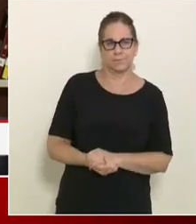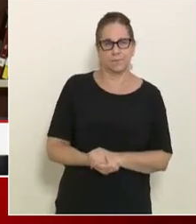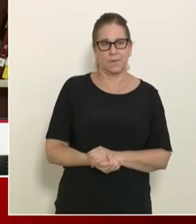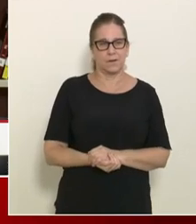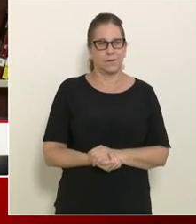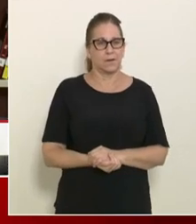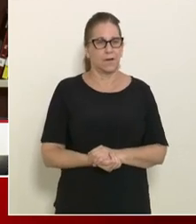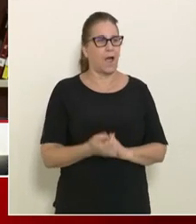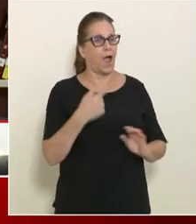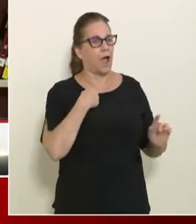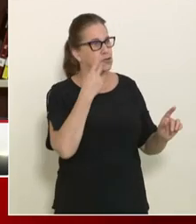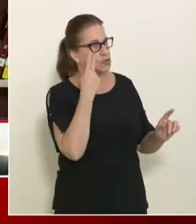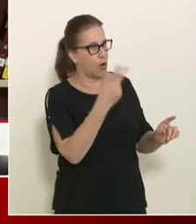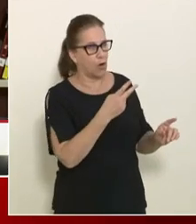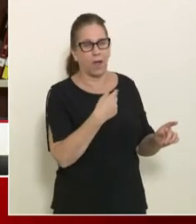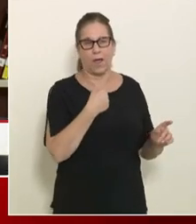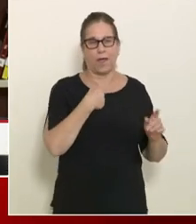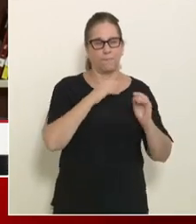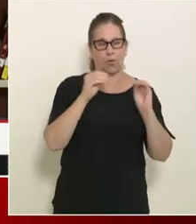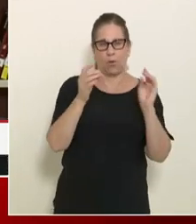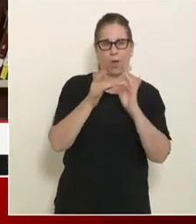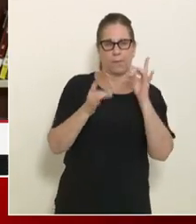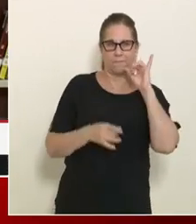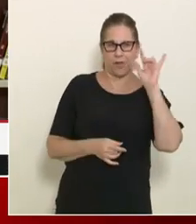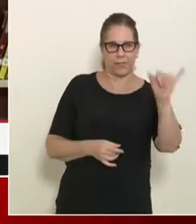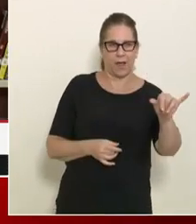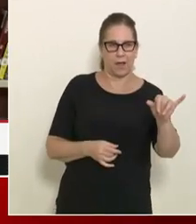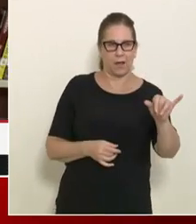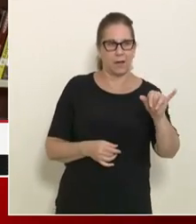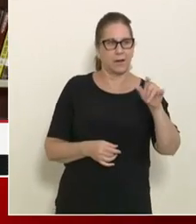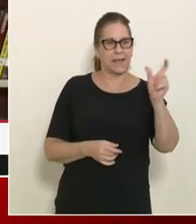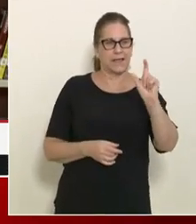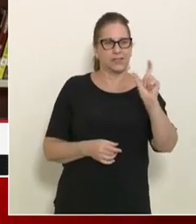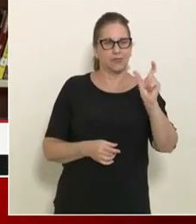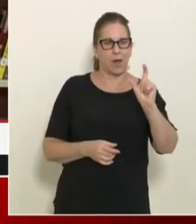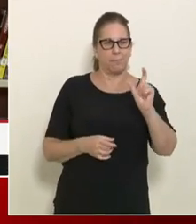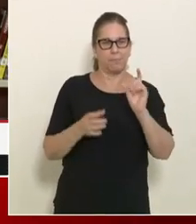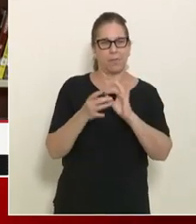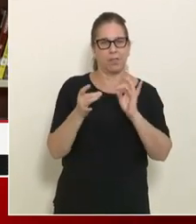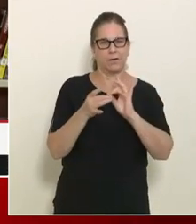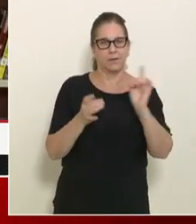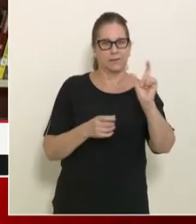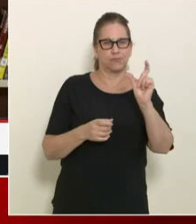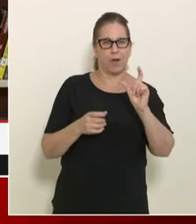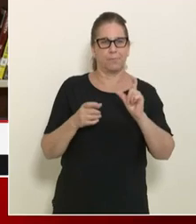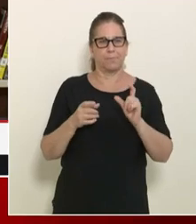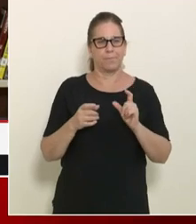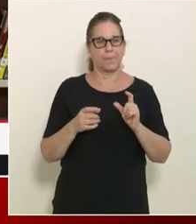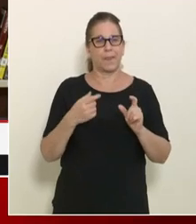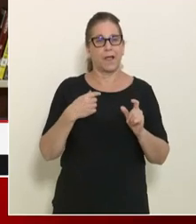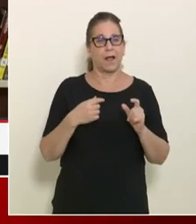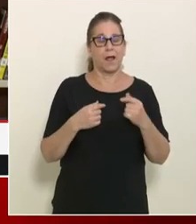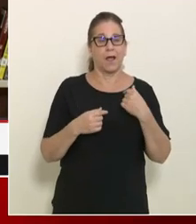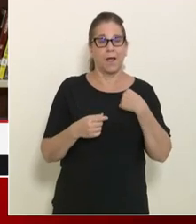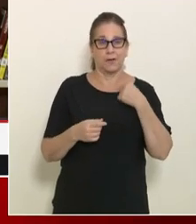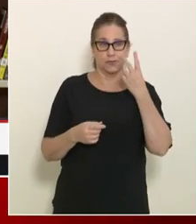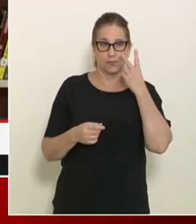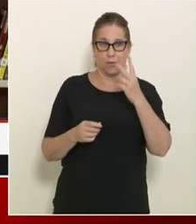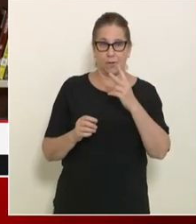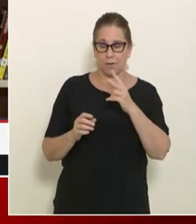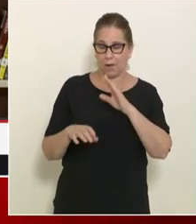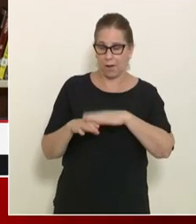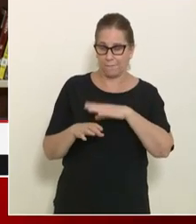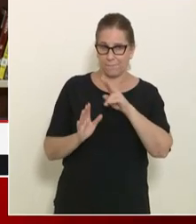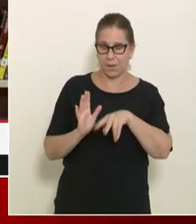have any comment on your Insta poll, but what I saw in those videos was highly inappropriate.